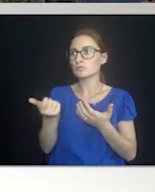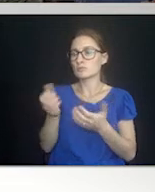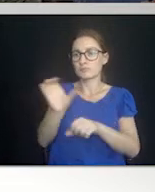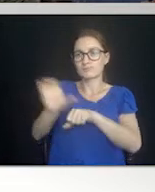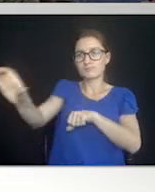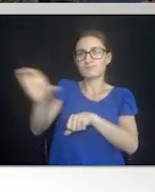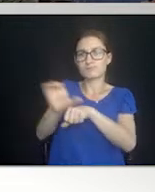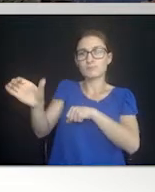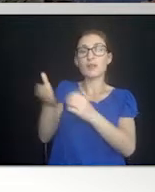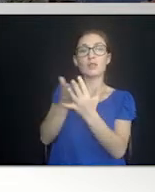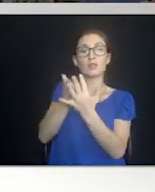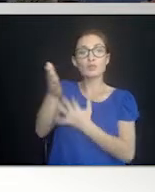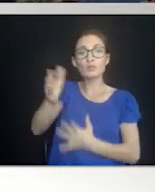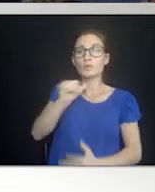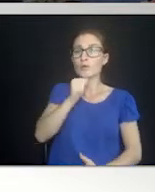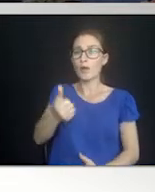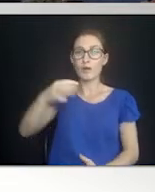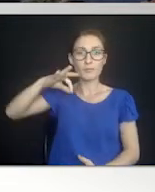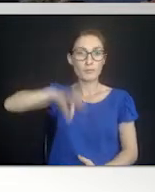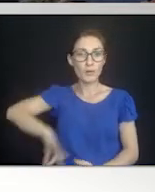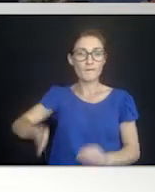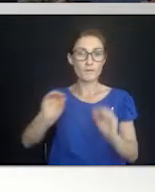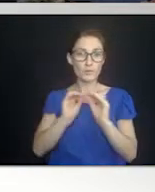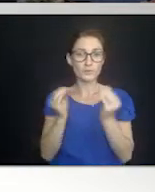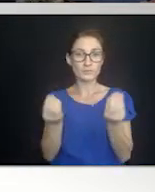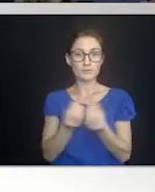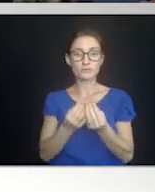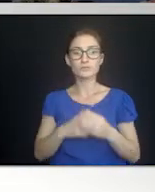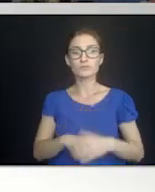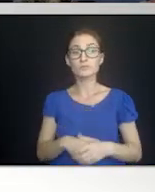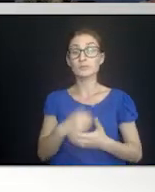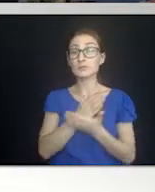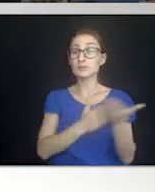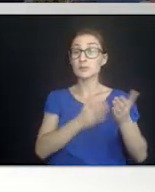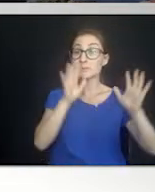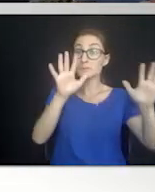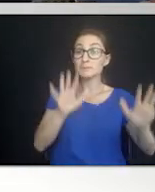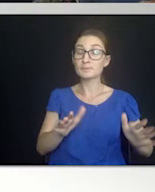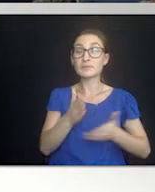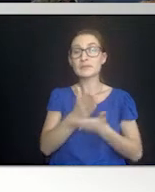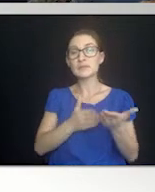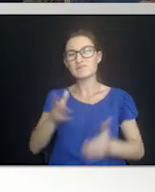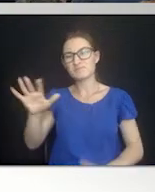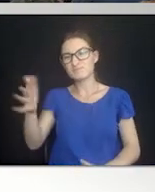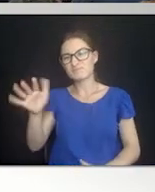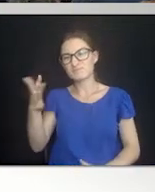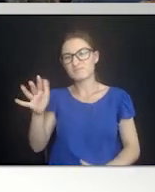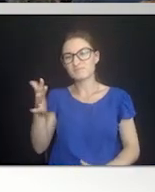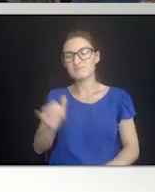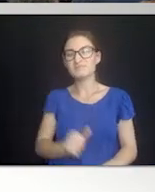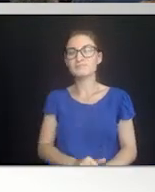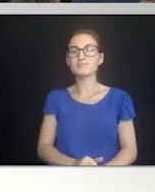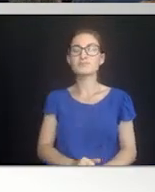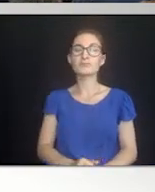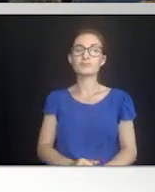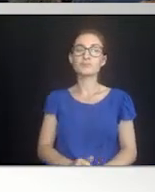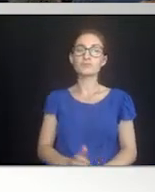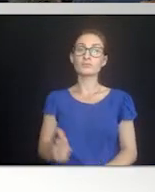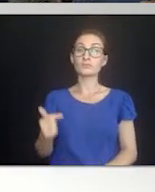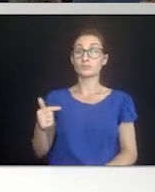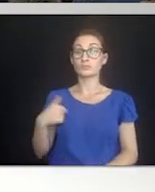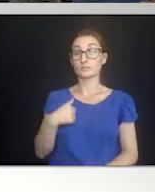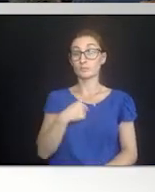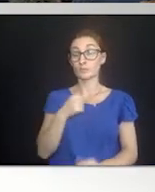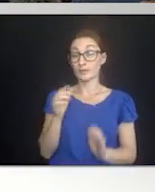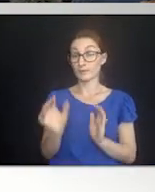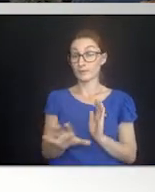year, through nonprofits and other entities and support groups. Some are great, some may not be as good. What we